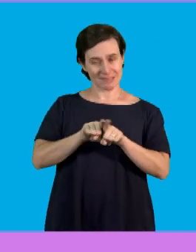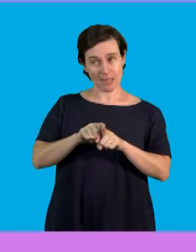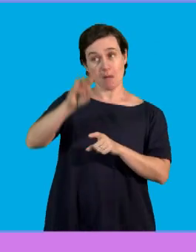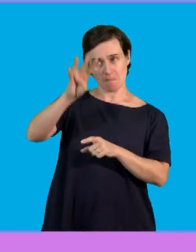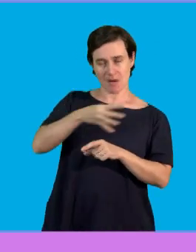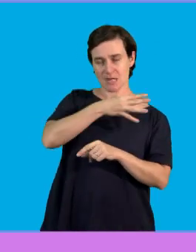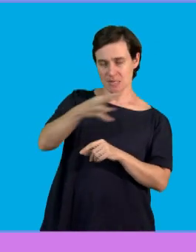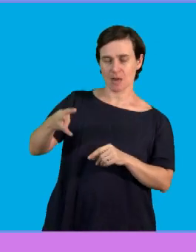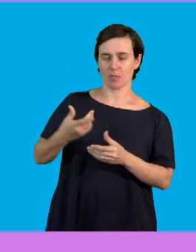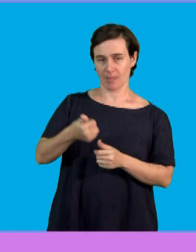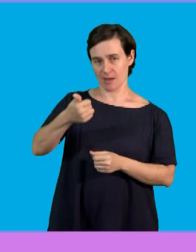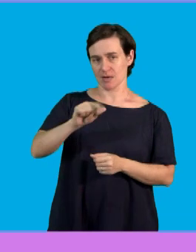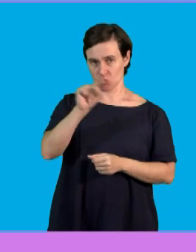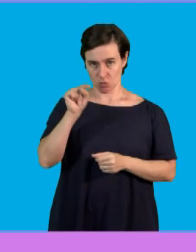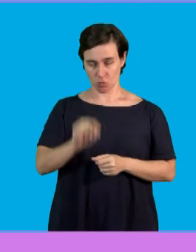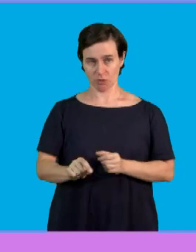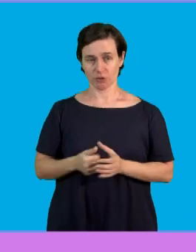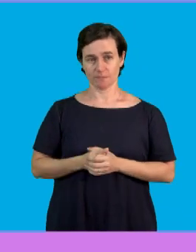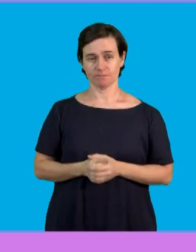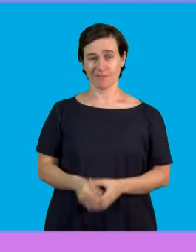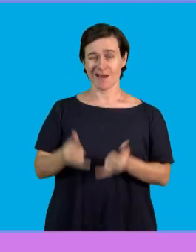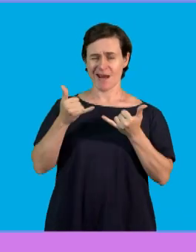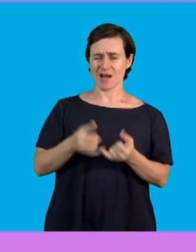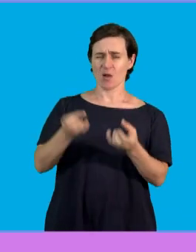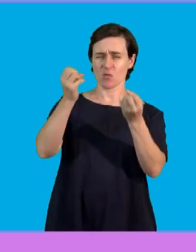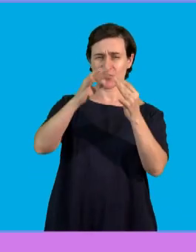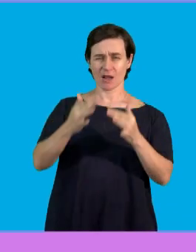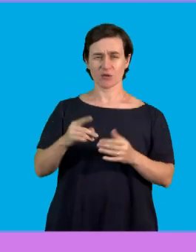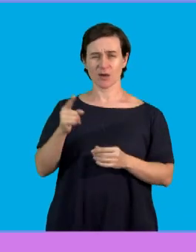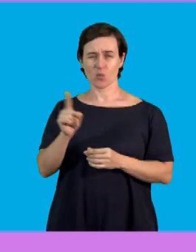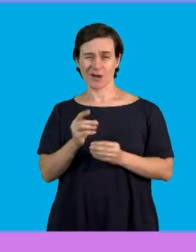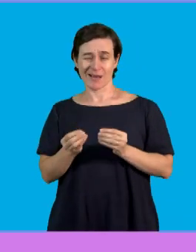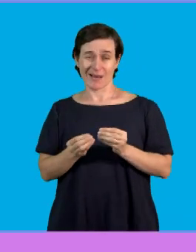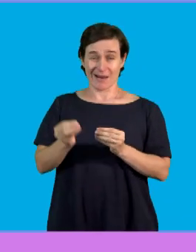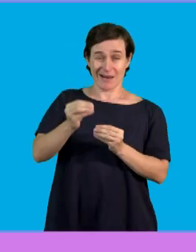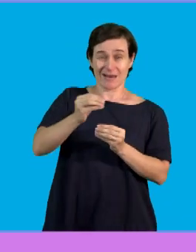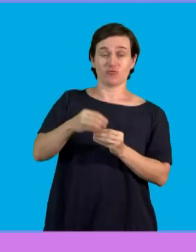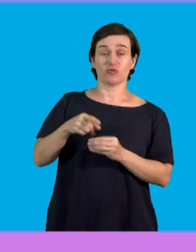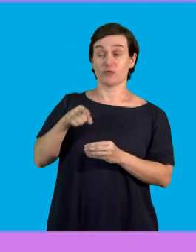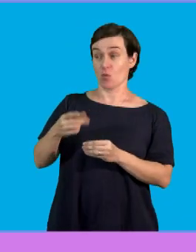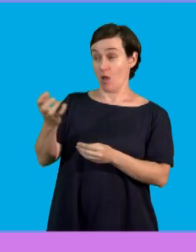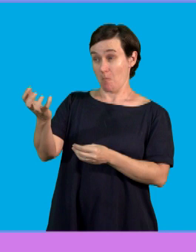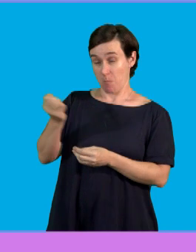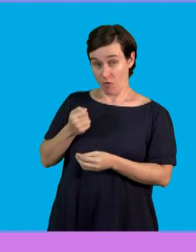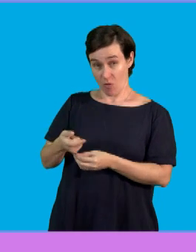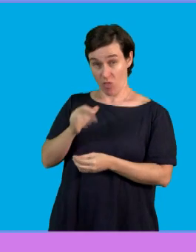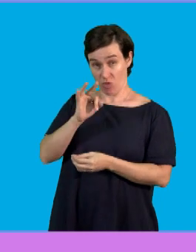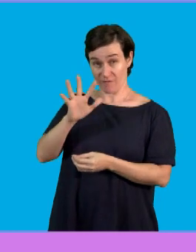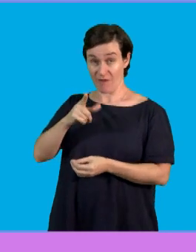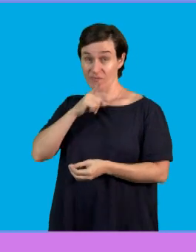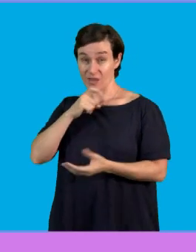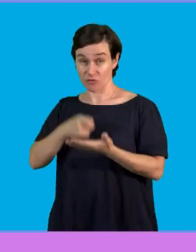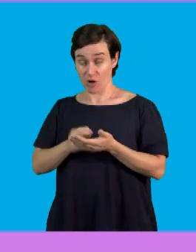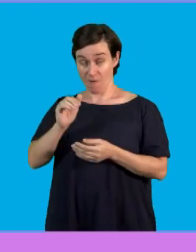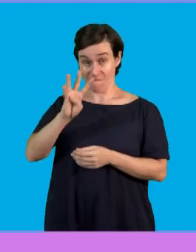questions. They say here, hence calculate the interest of borrowing 35,000